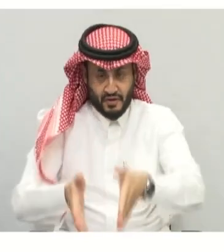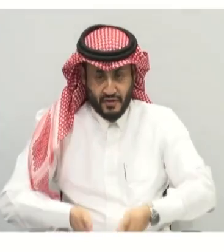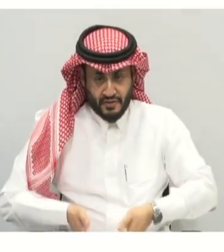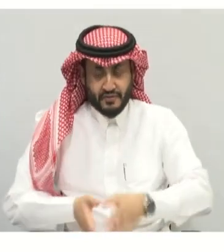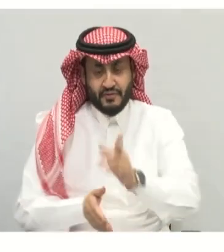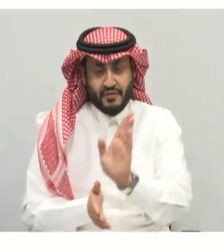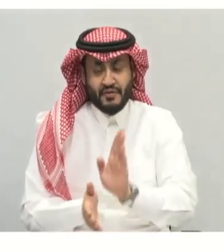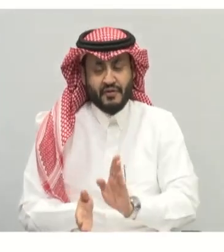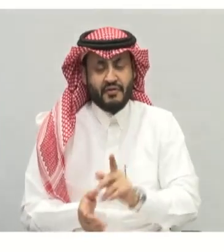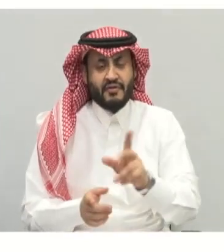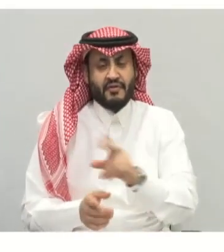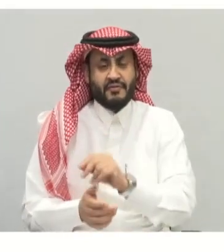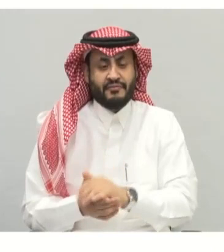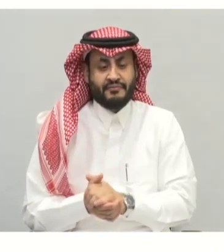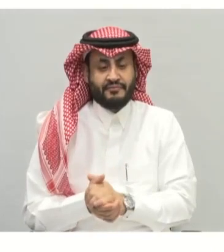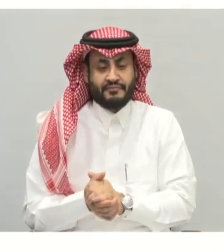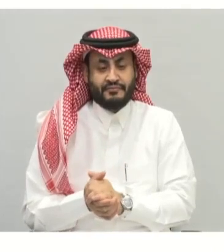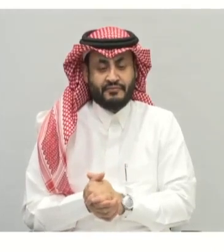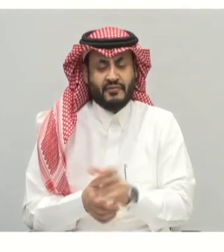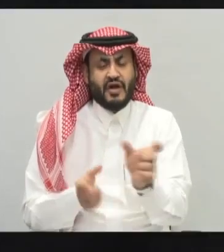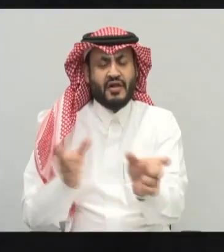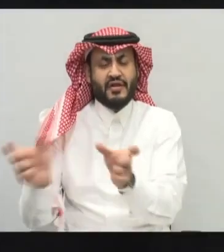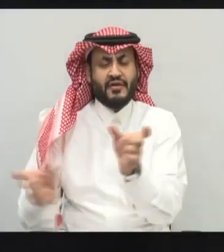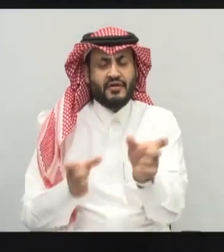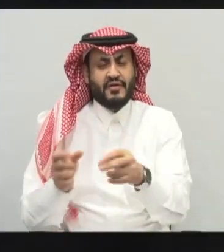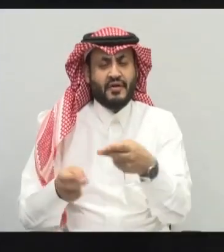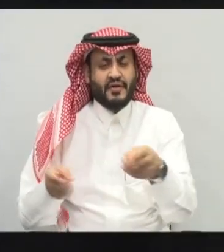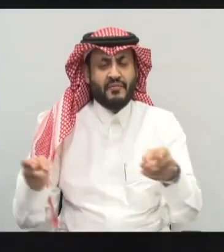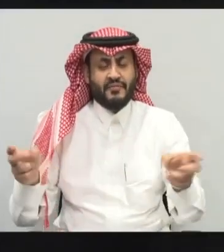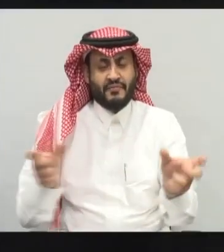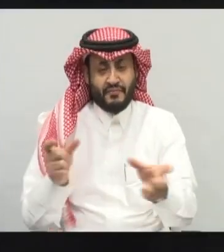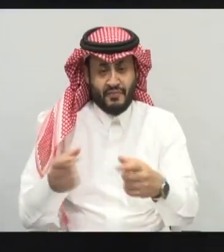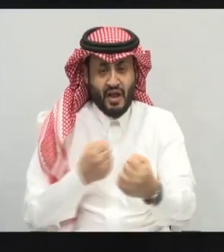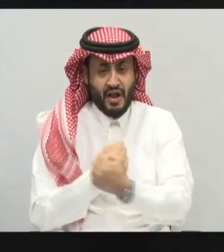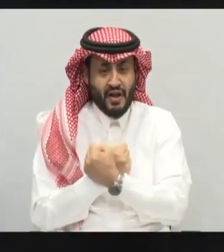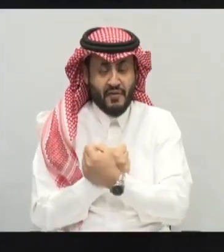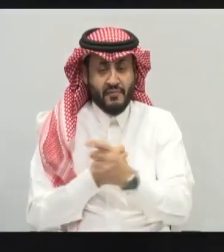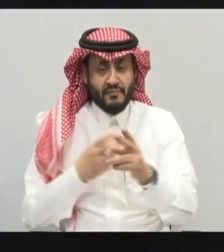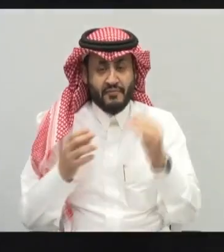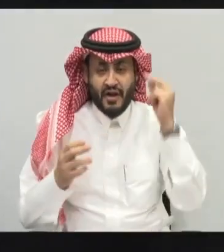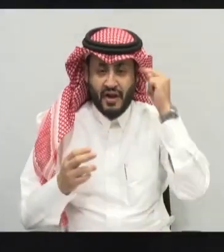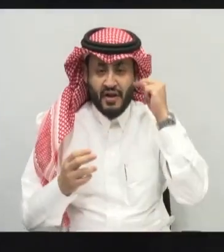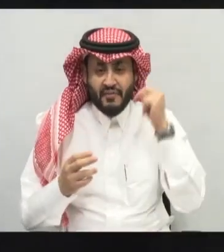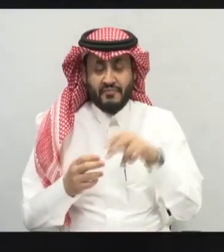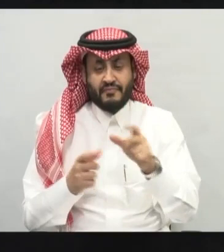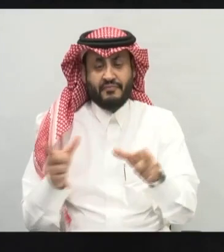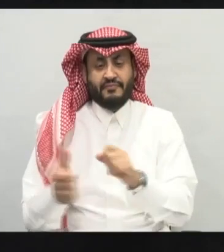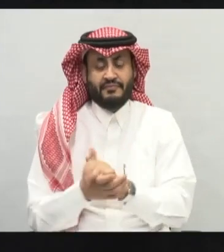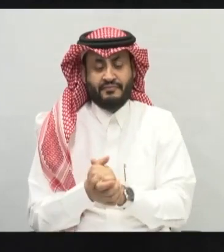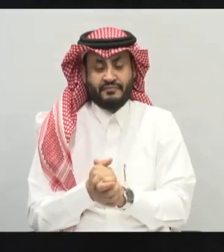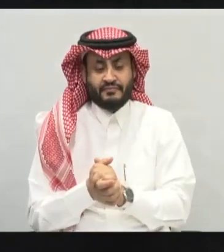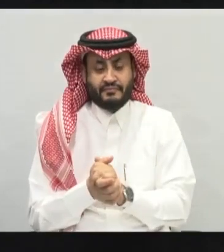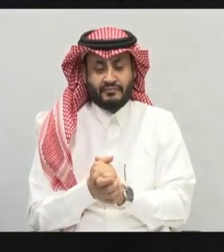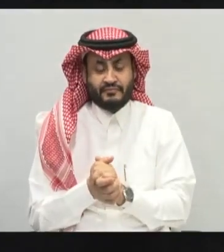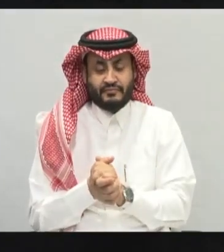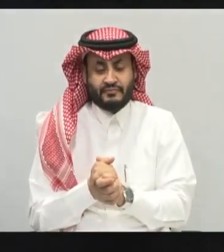have the phrase like queue up so in each of these different uh traditions and different customs of Age